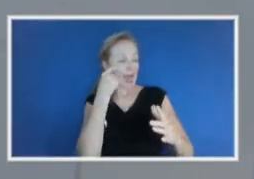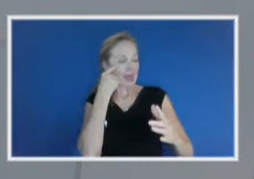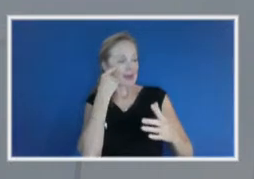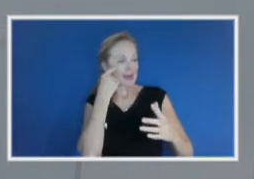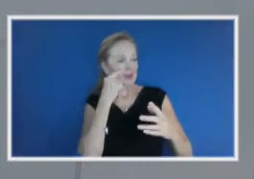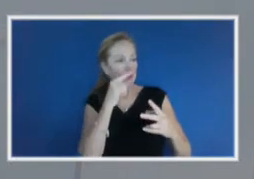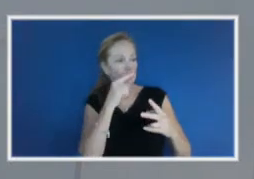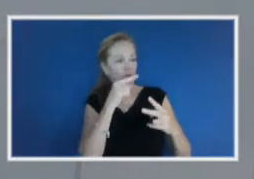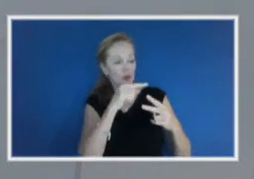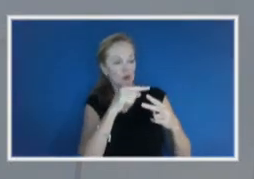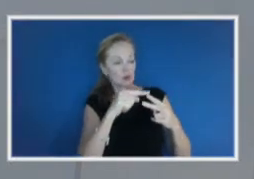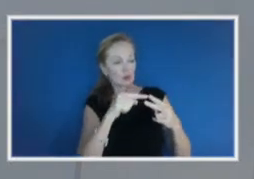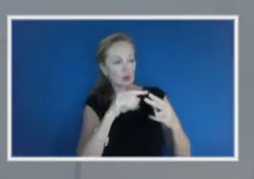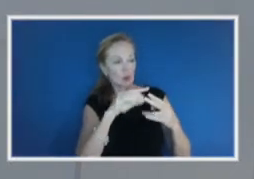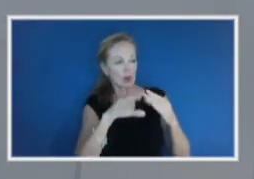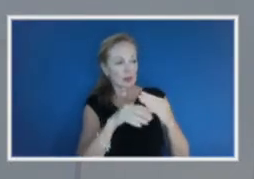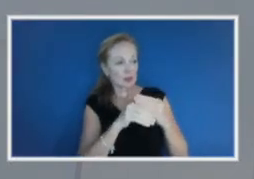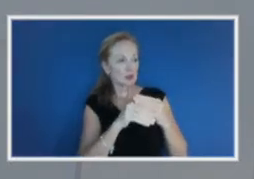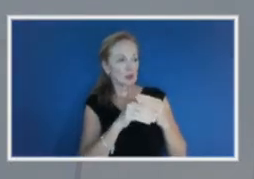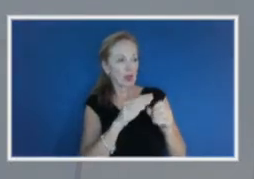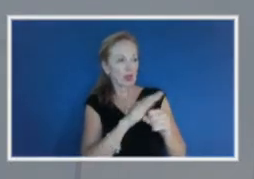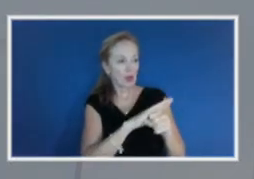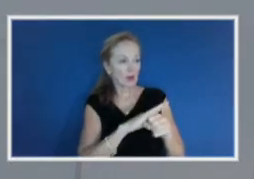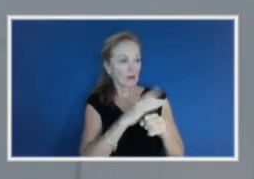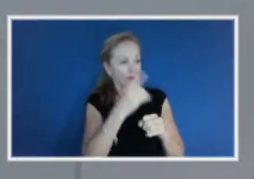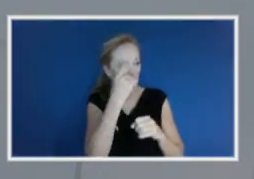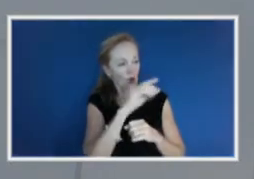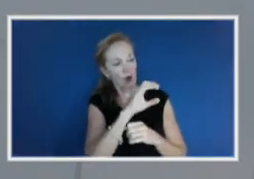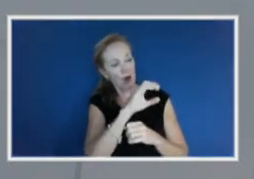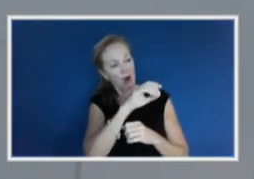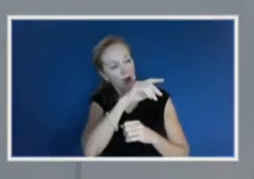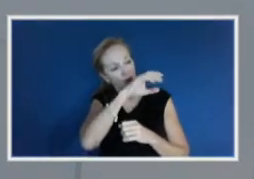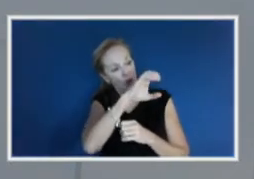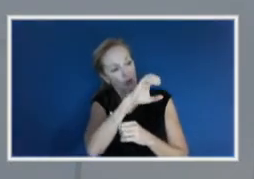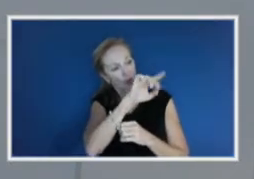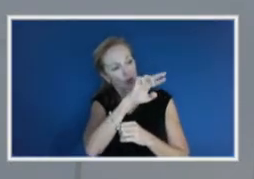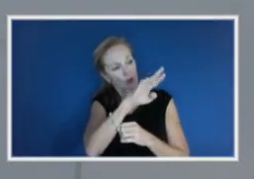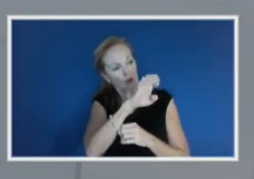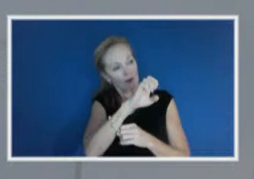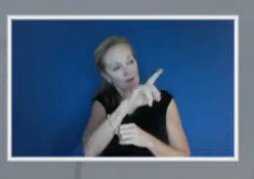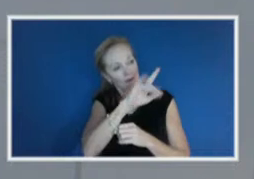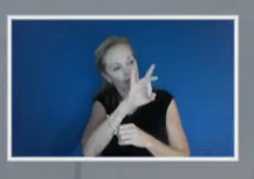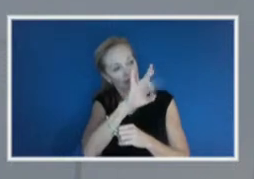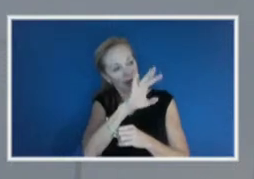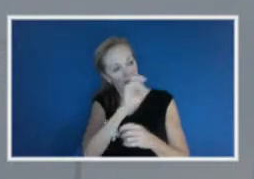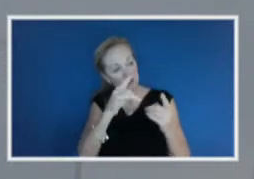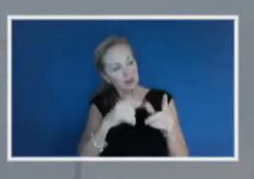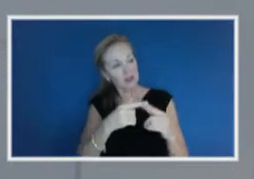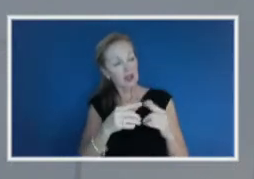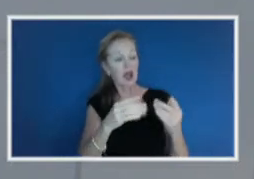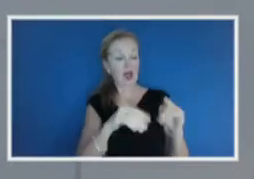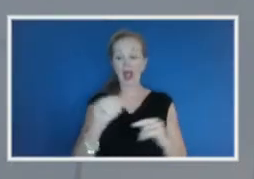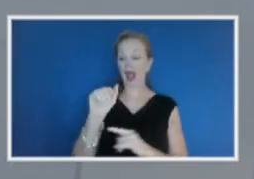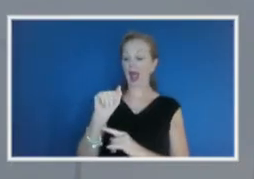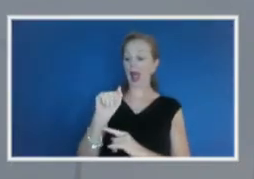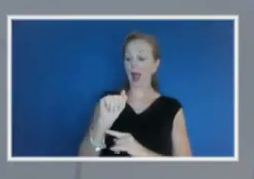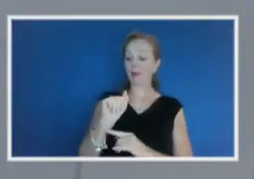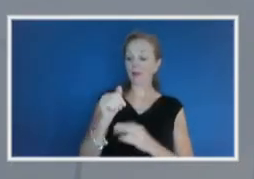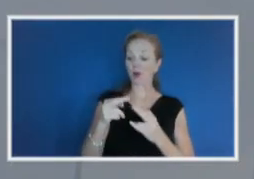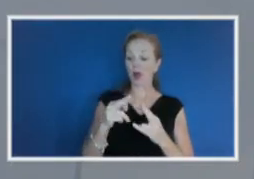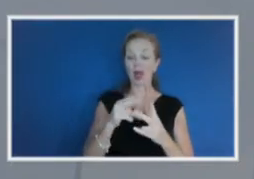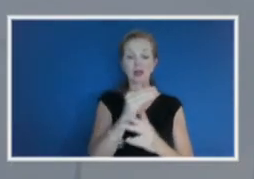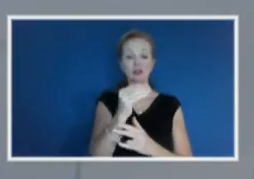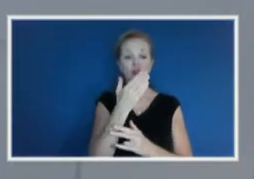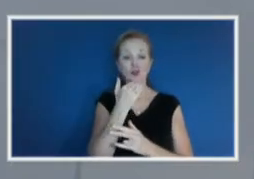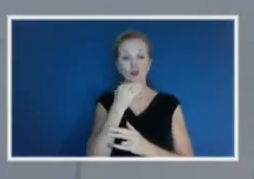additional locations for Cure Violence makes a lot of sense. And you're right, what's happening on Albemarle Road and I Sugar Creek is definitely